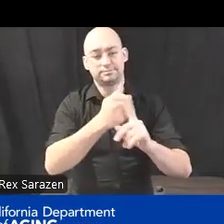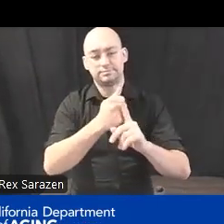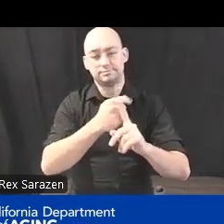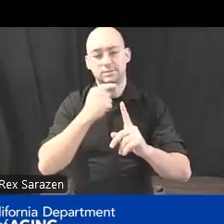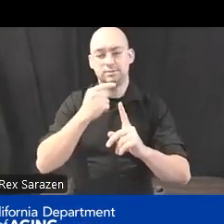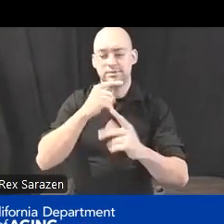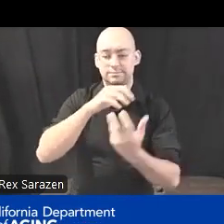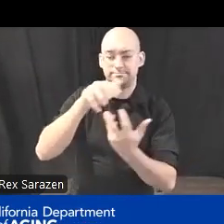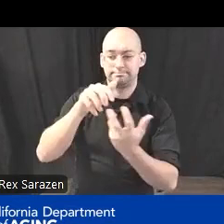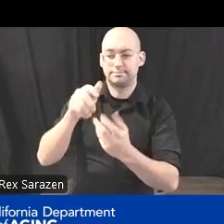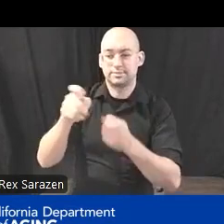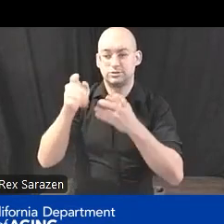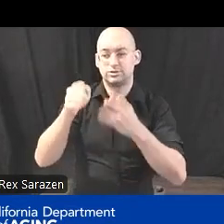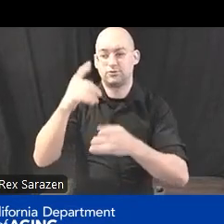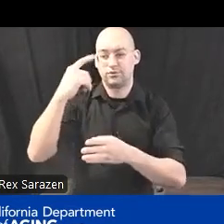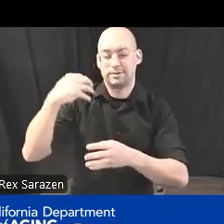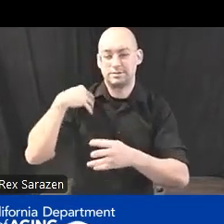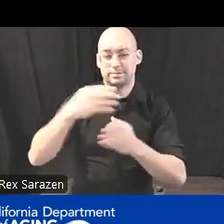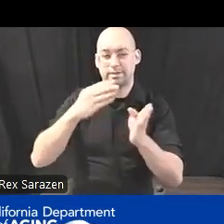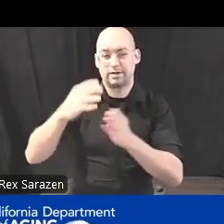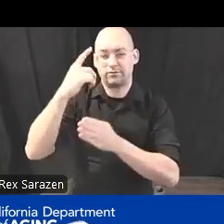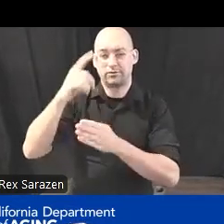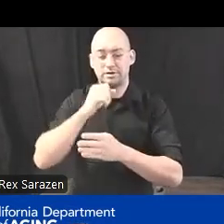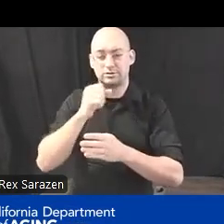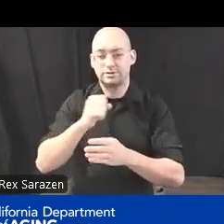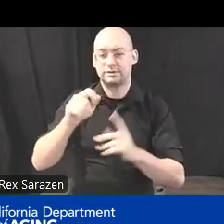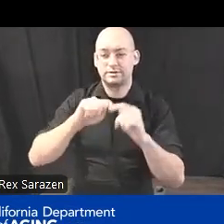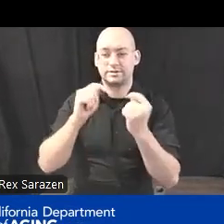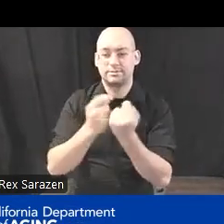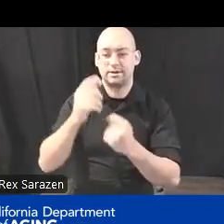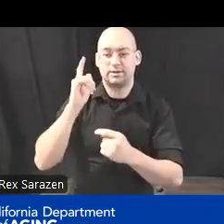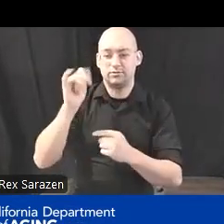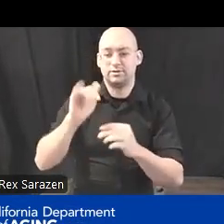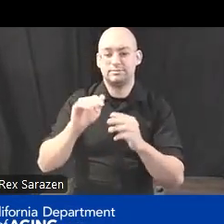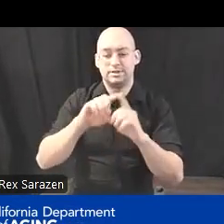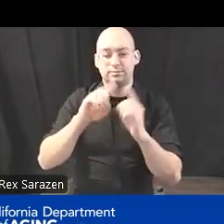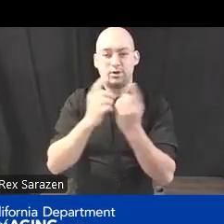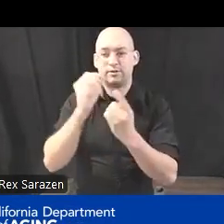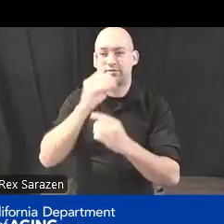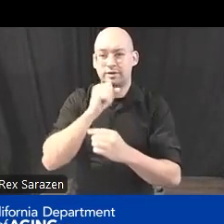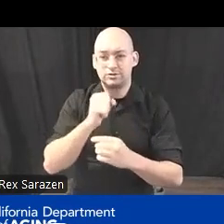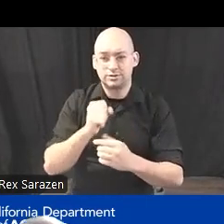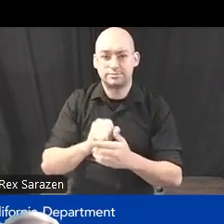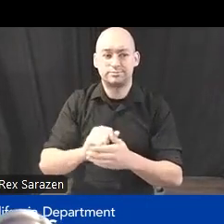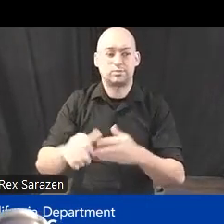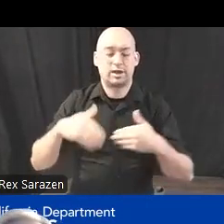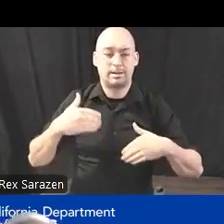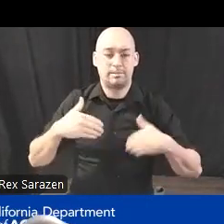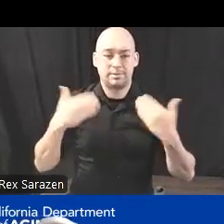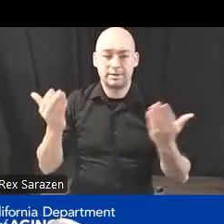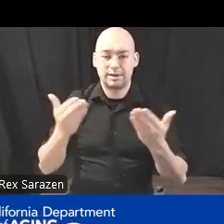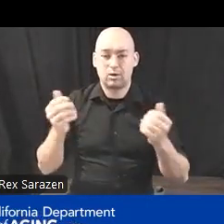Master Plan for Aging team at the California Department of Aging. And we are pleased to be here with